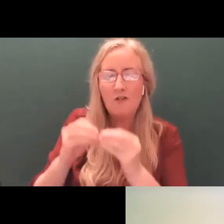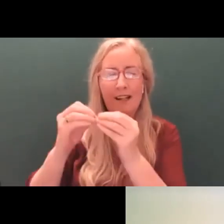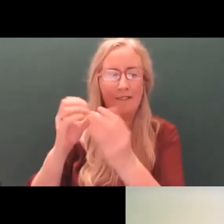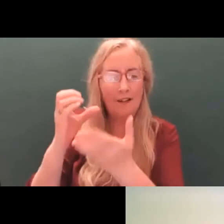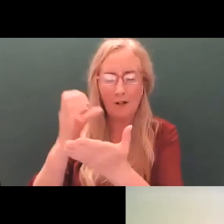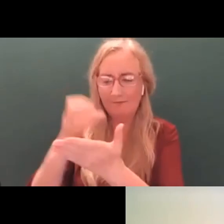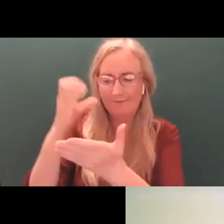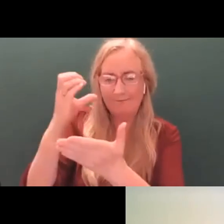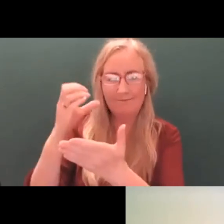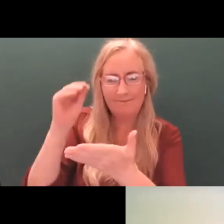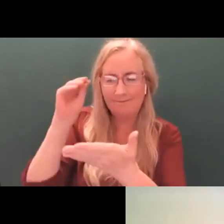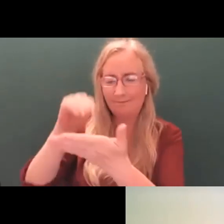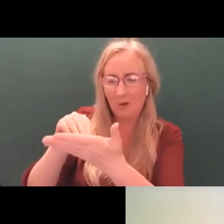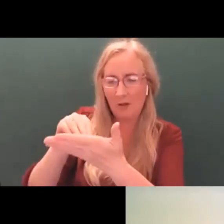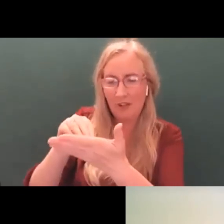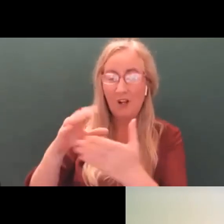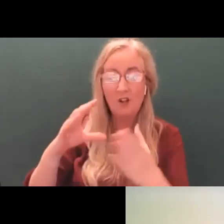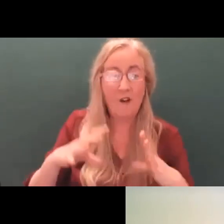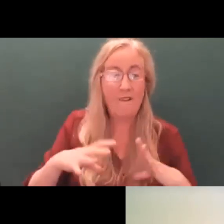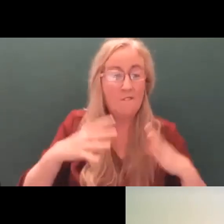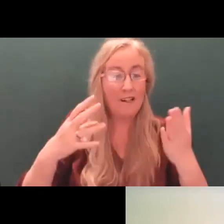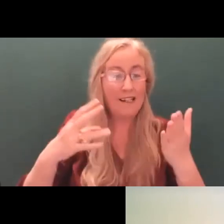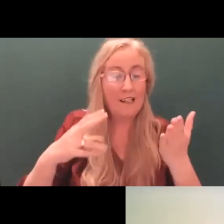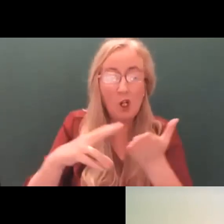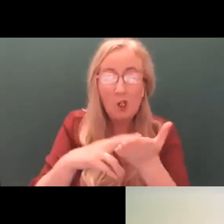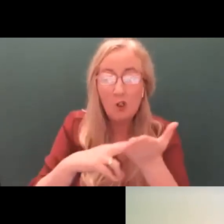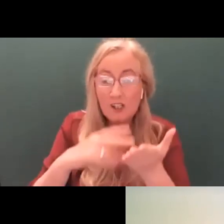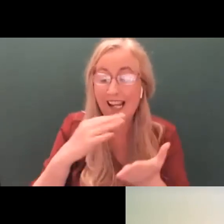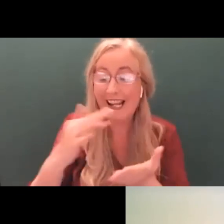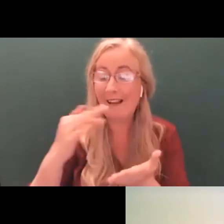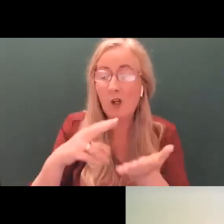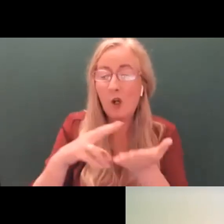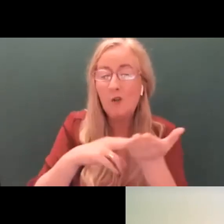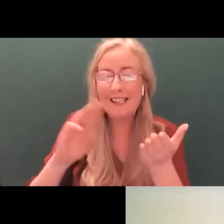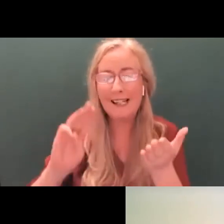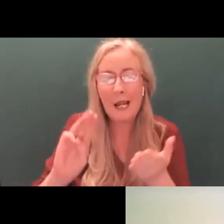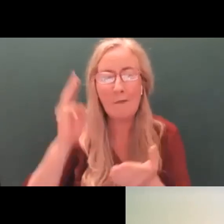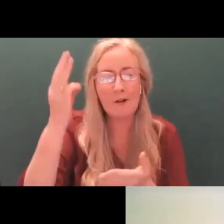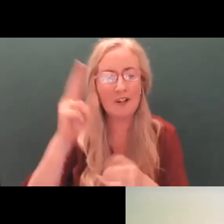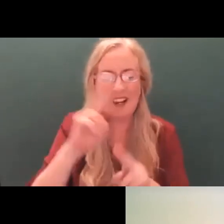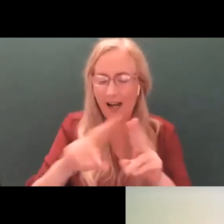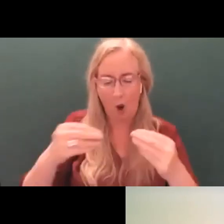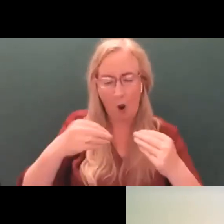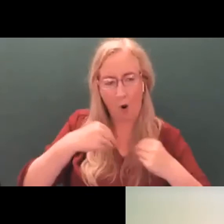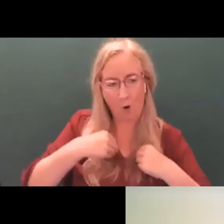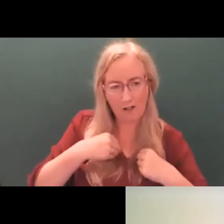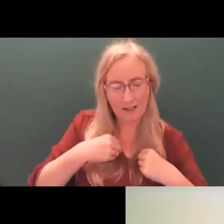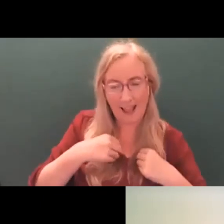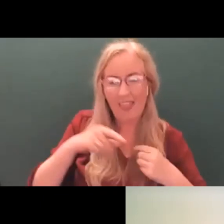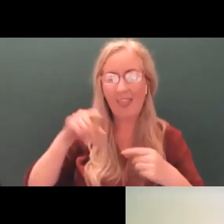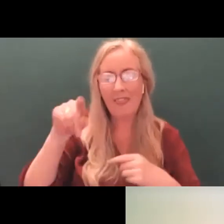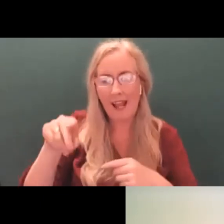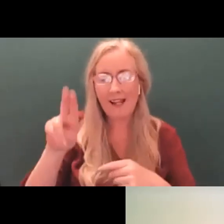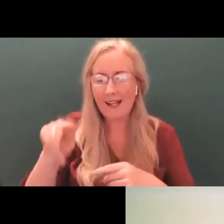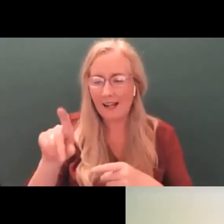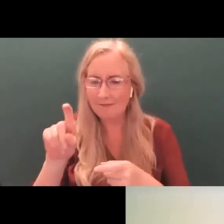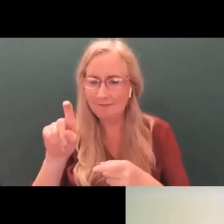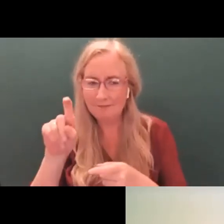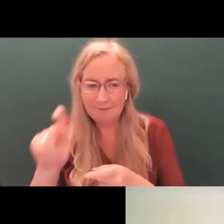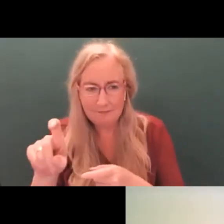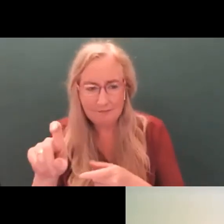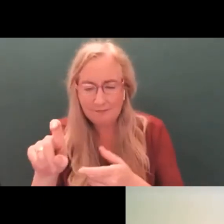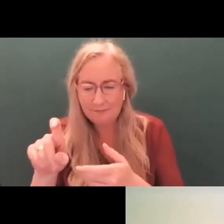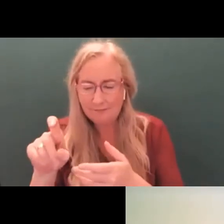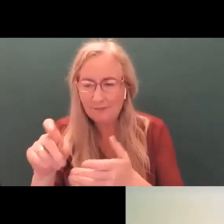called, meaning that it's free to use. So if you're using images that are not yours, that can be very helpful, particularly for things.